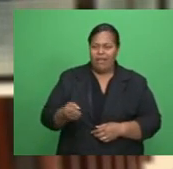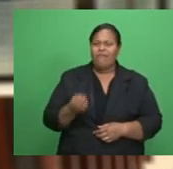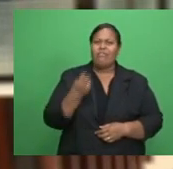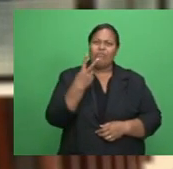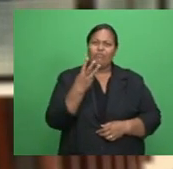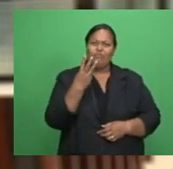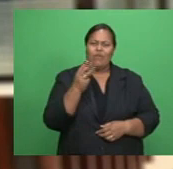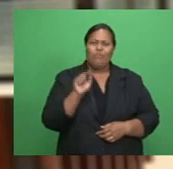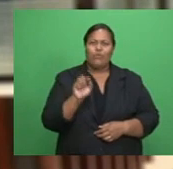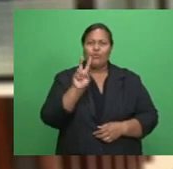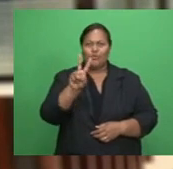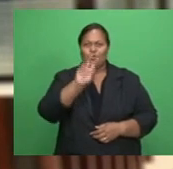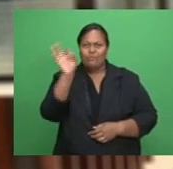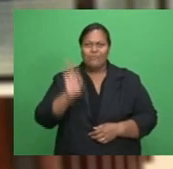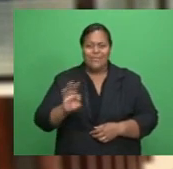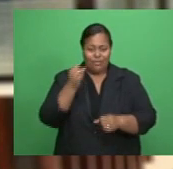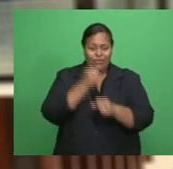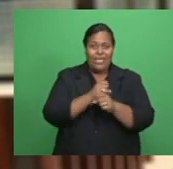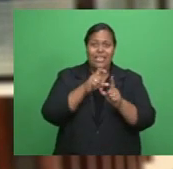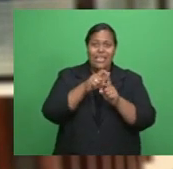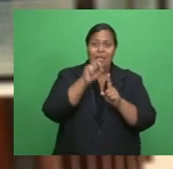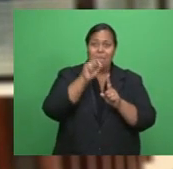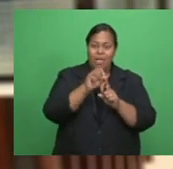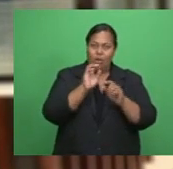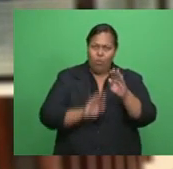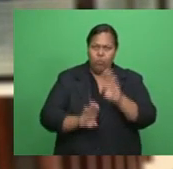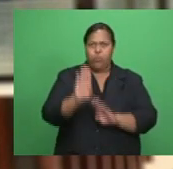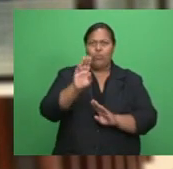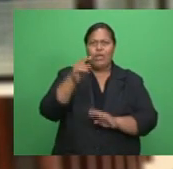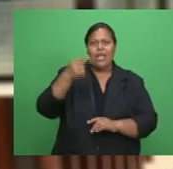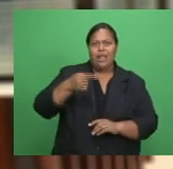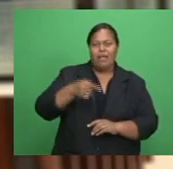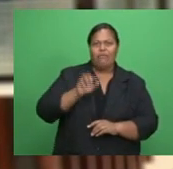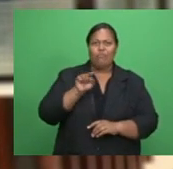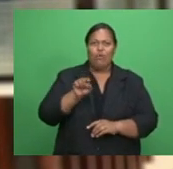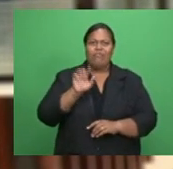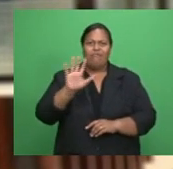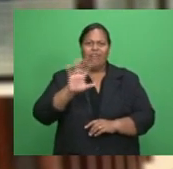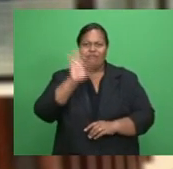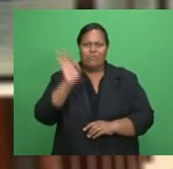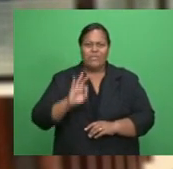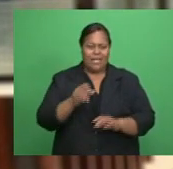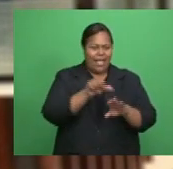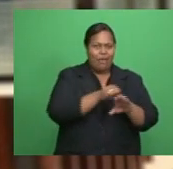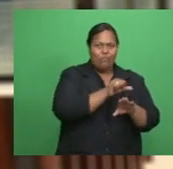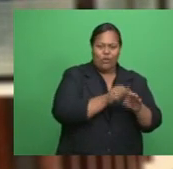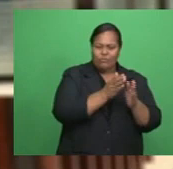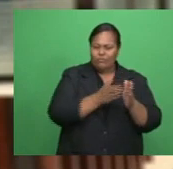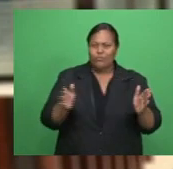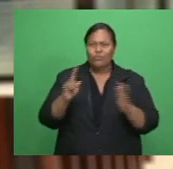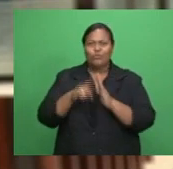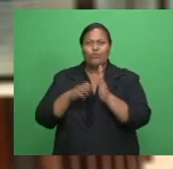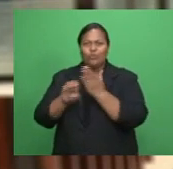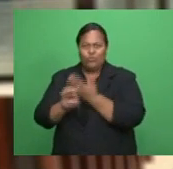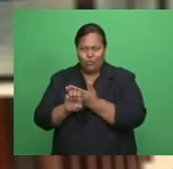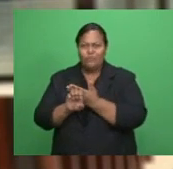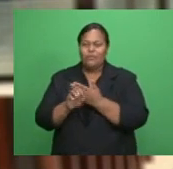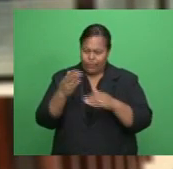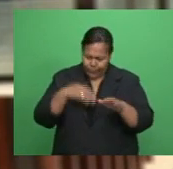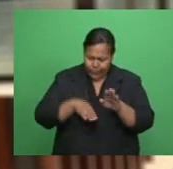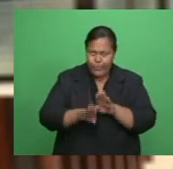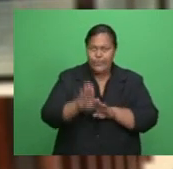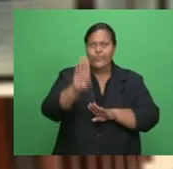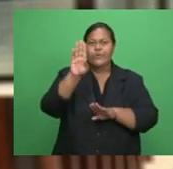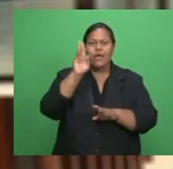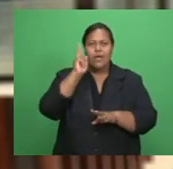quarter. Their GDP jumped 11.5% in April to June period, showing a steady recovery. The US